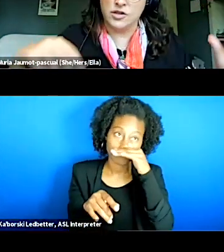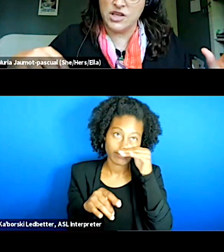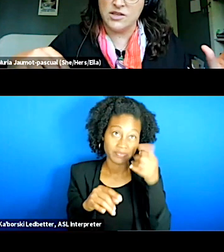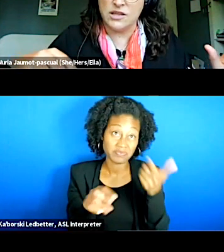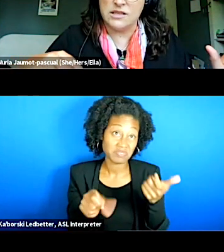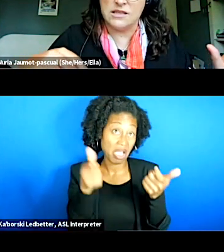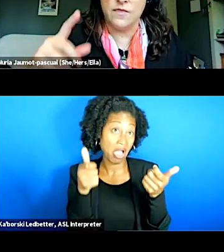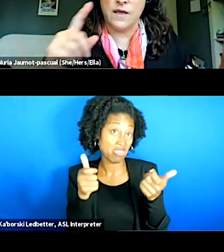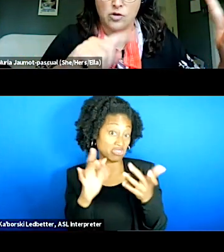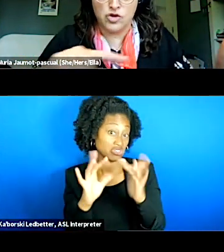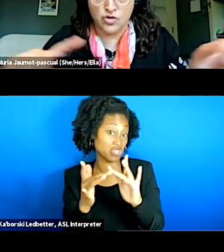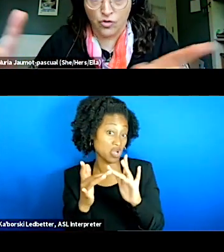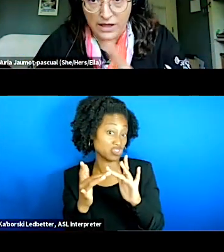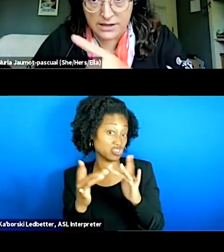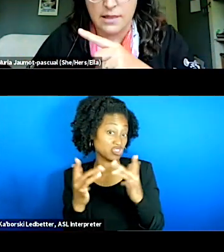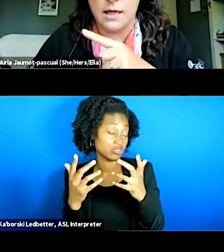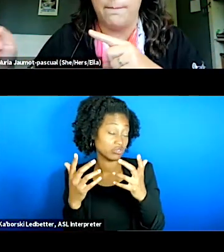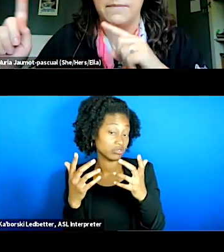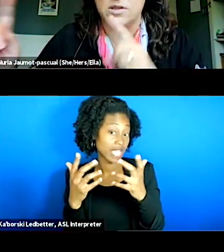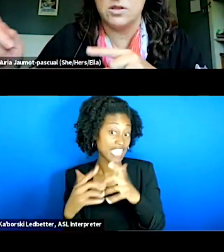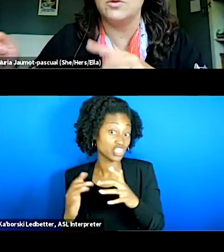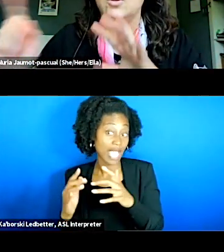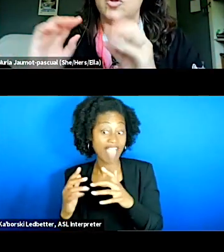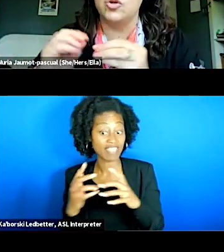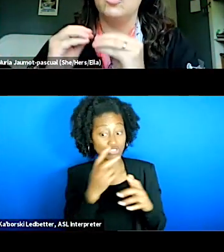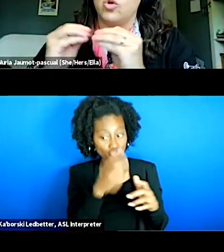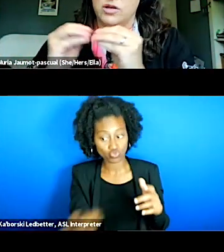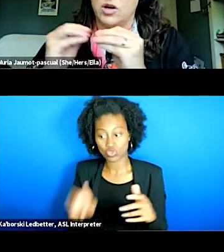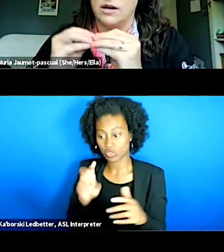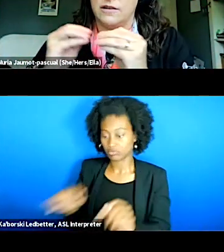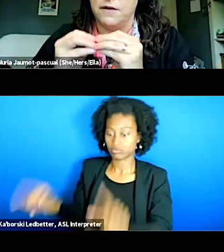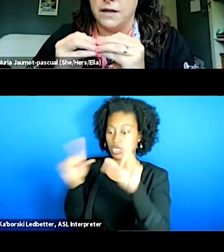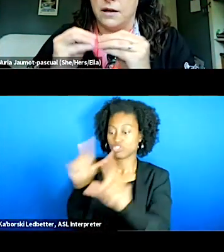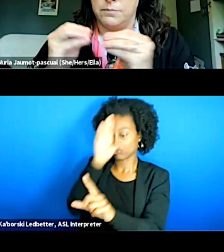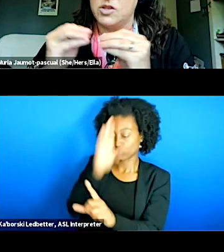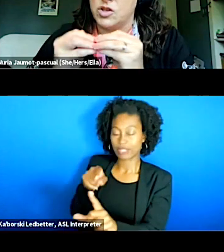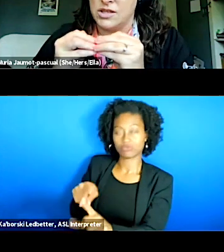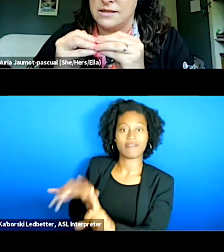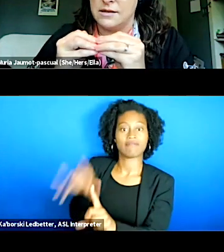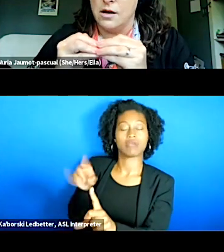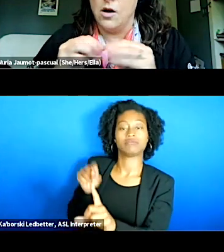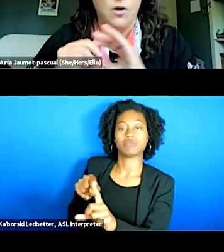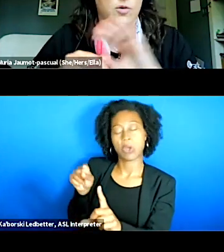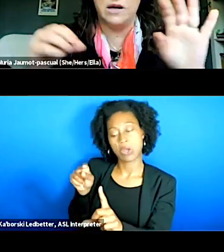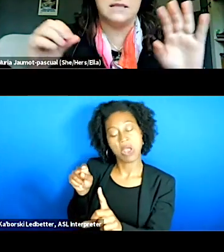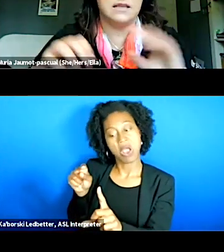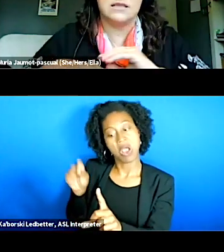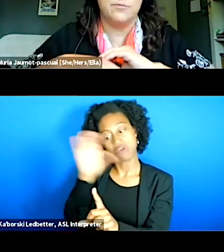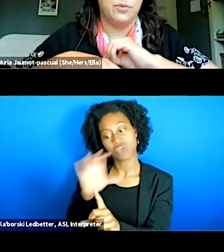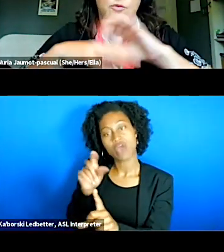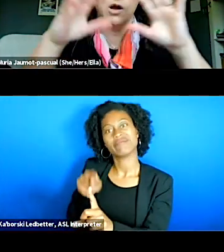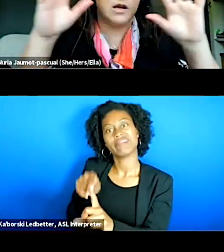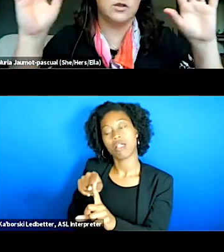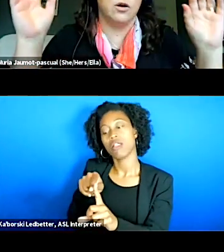other search engines and then go straight to them to do more targeted searches. Otherwise, it's